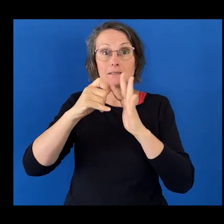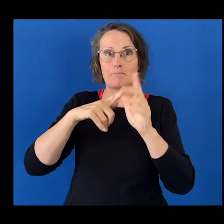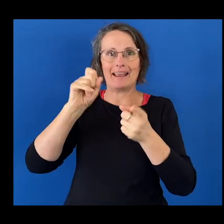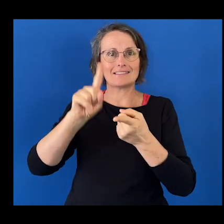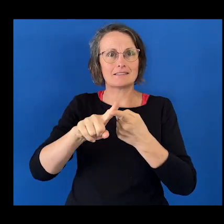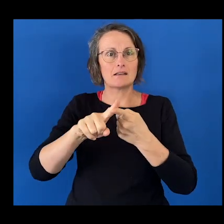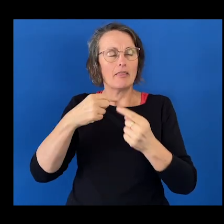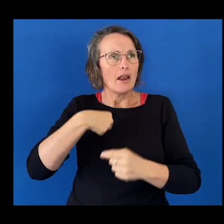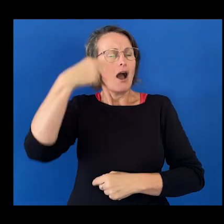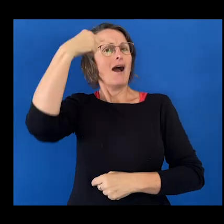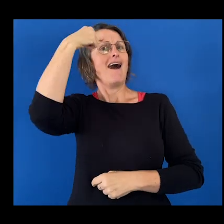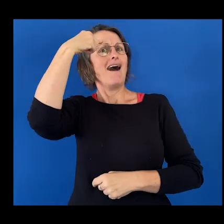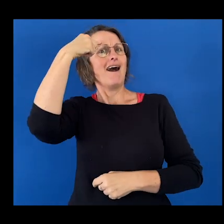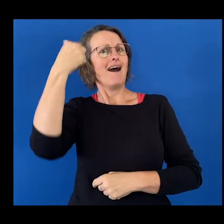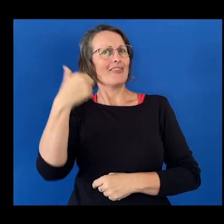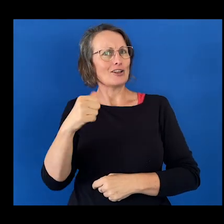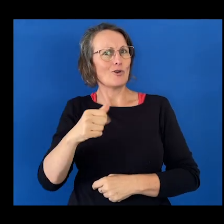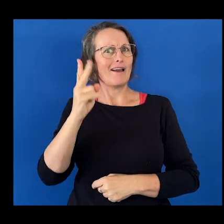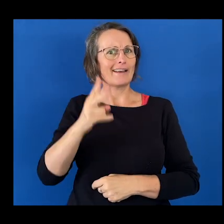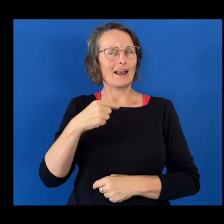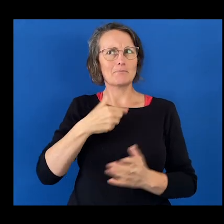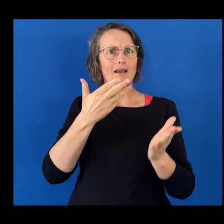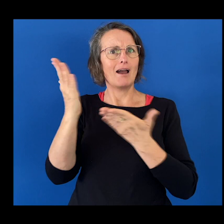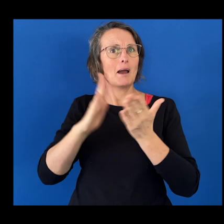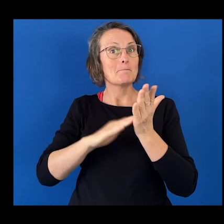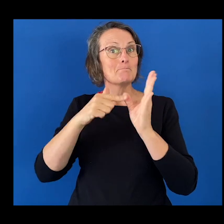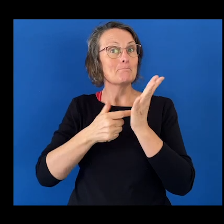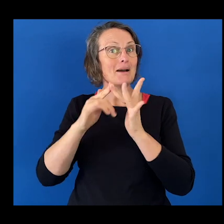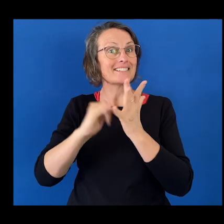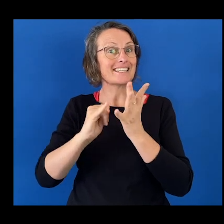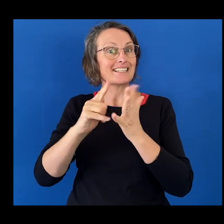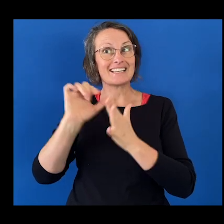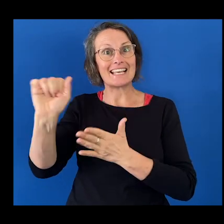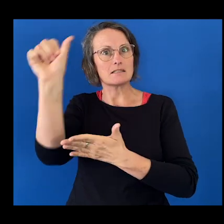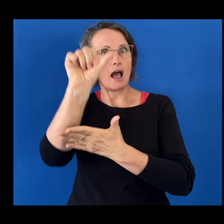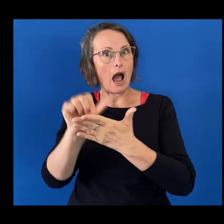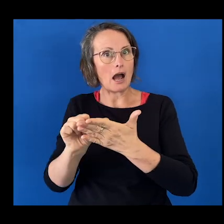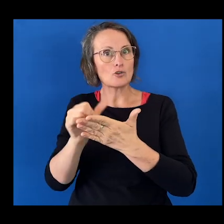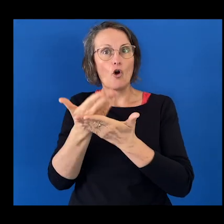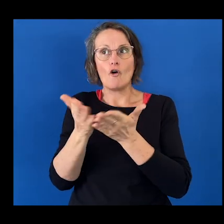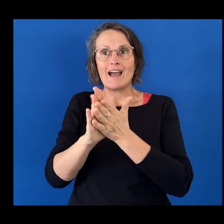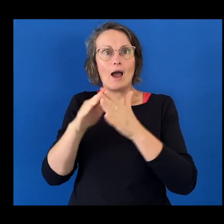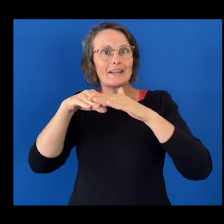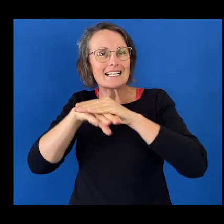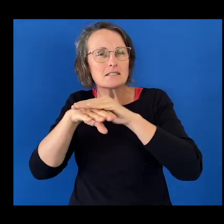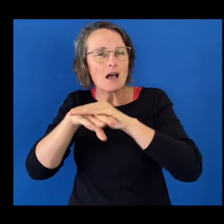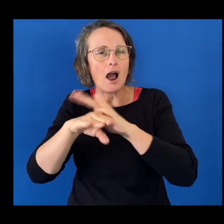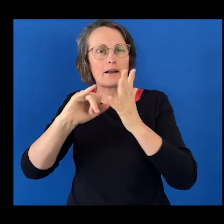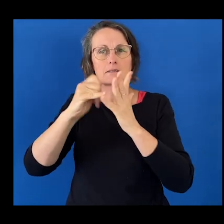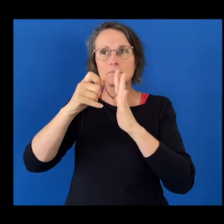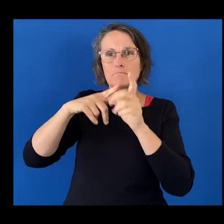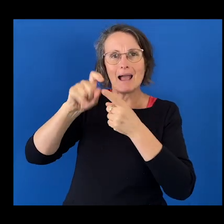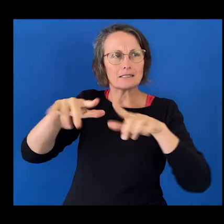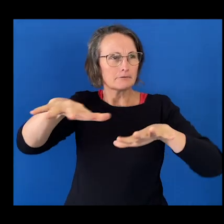that re-energized my interest in Matisse and his handling of space, interior spaces.